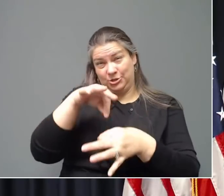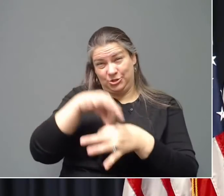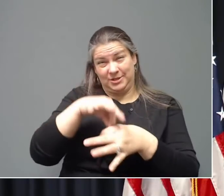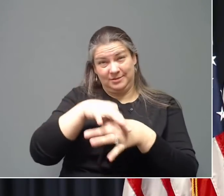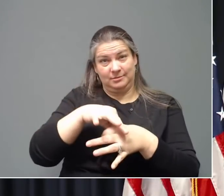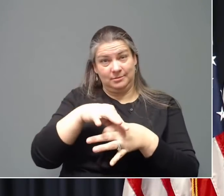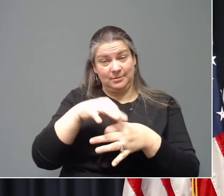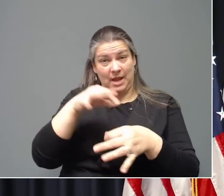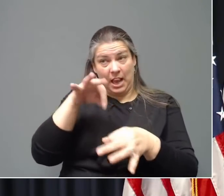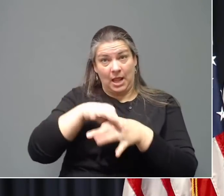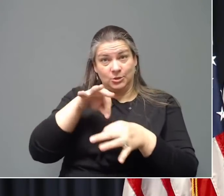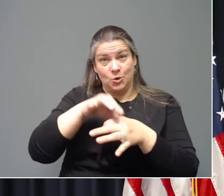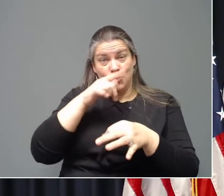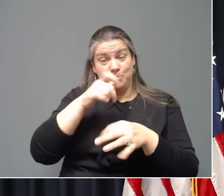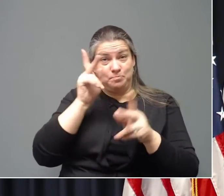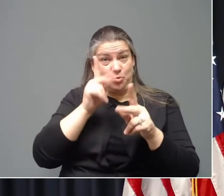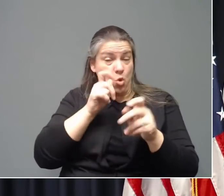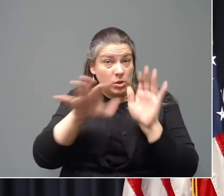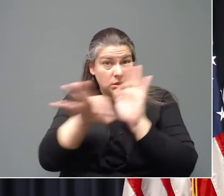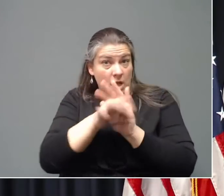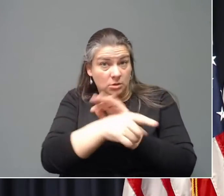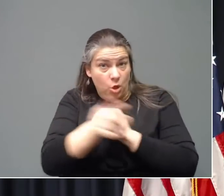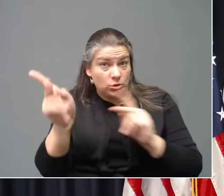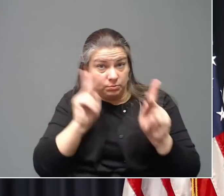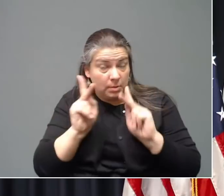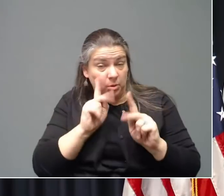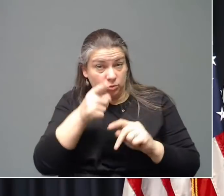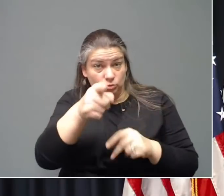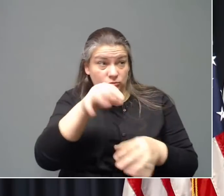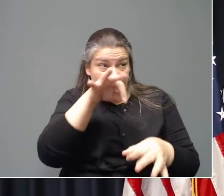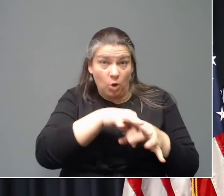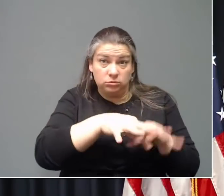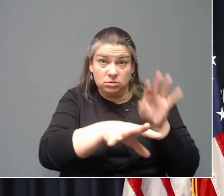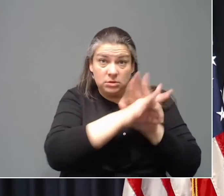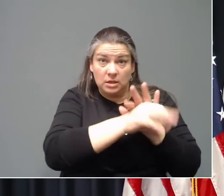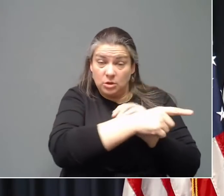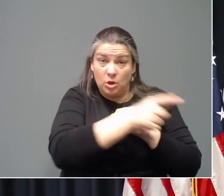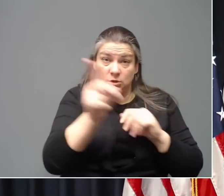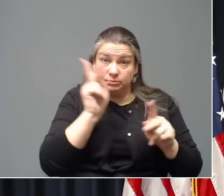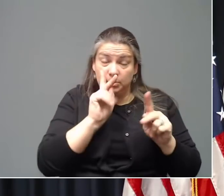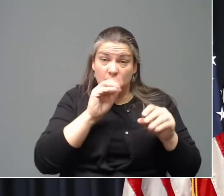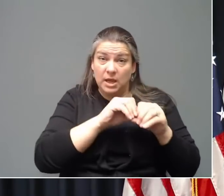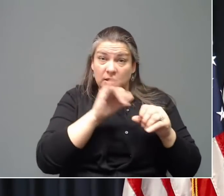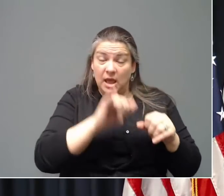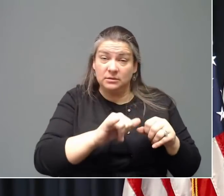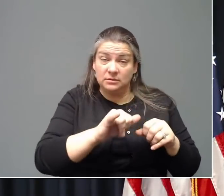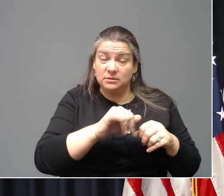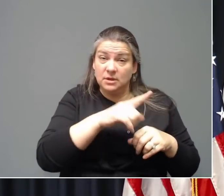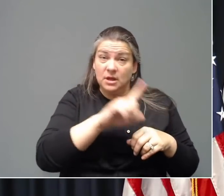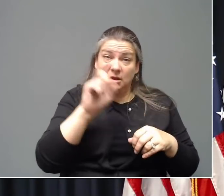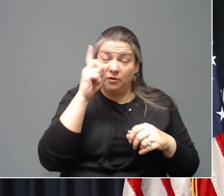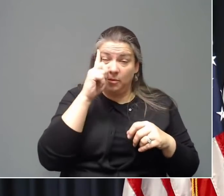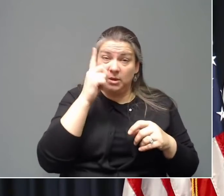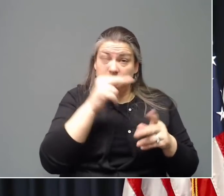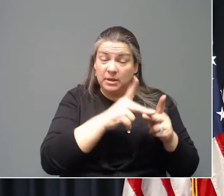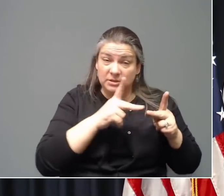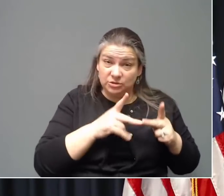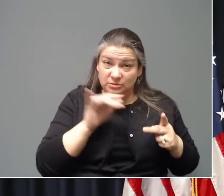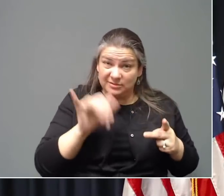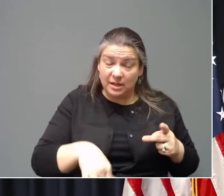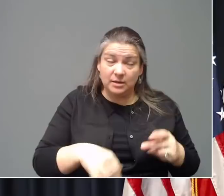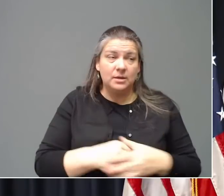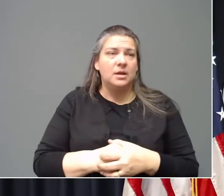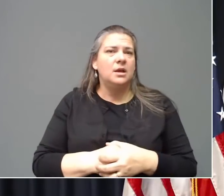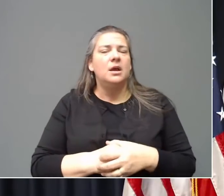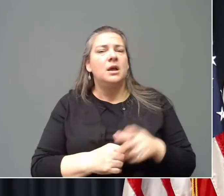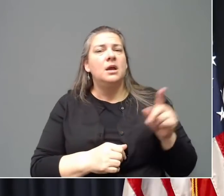you recent polling that is out there. A wide majority of Kentuckians support the actions that we're taking. It doesn't mean that